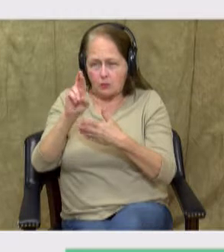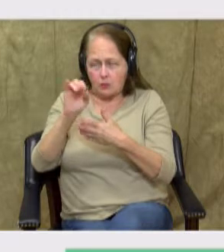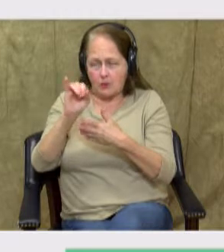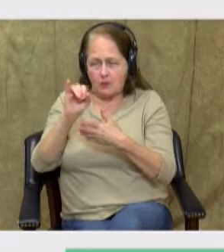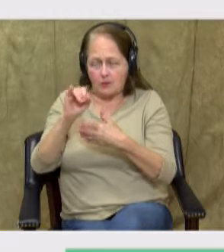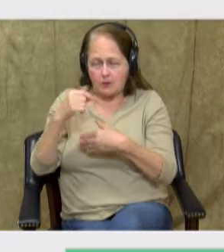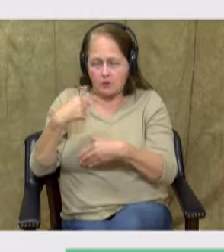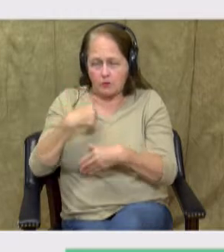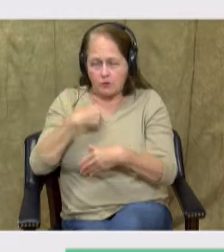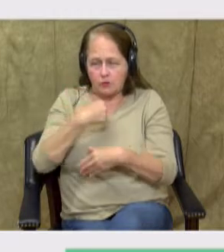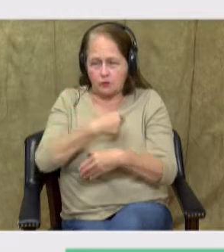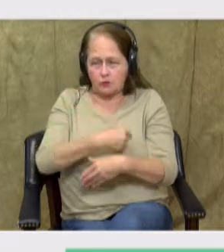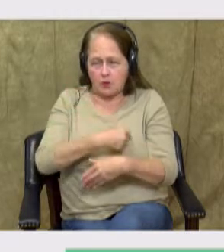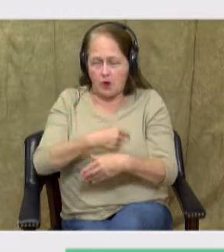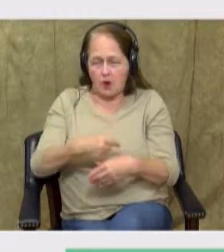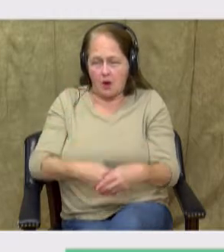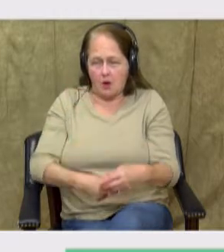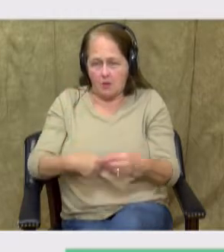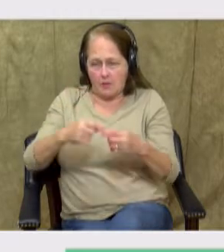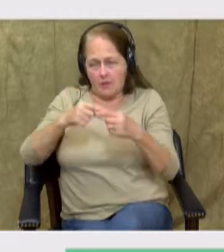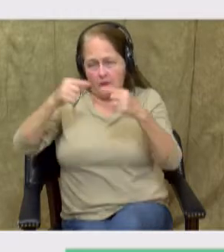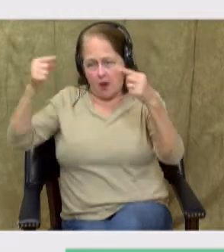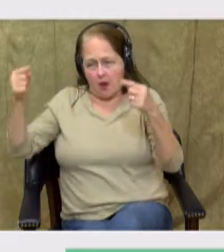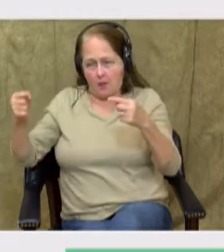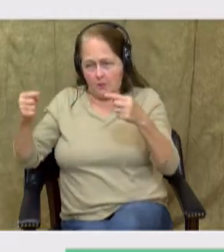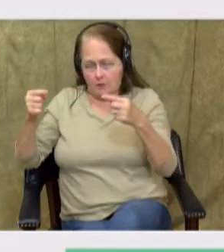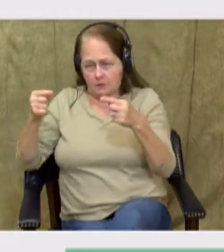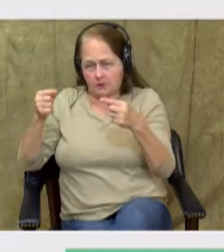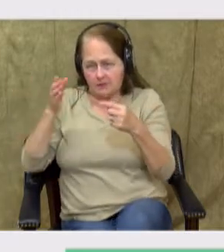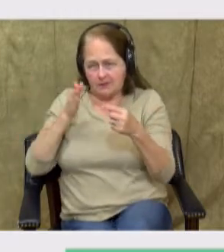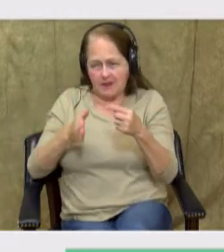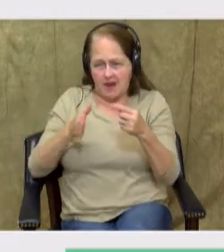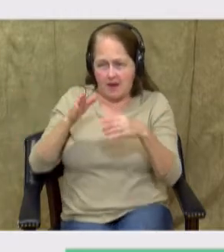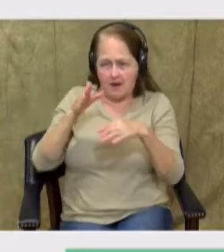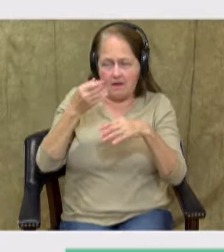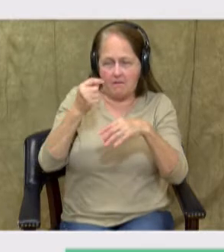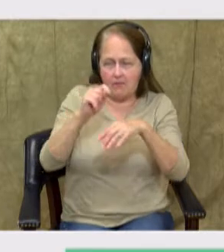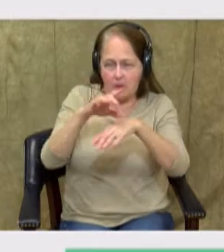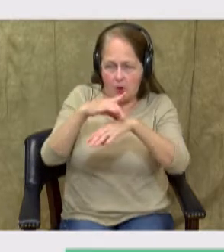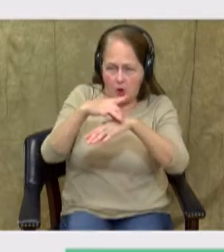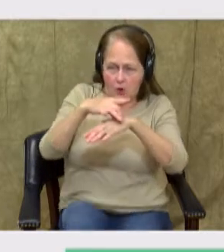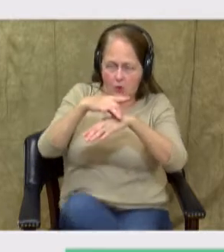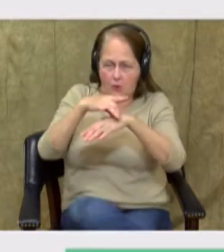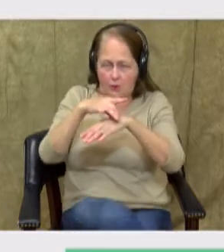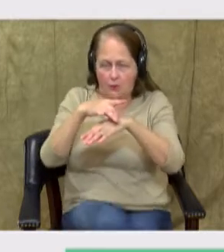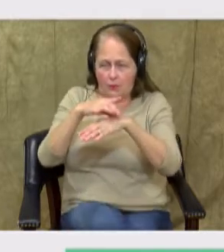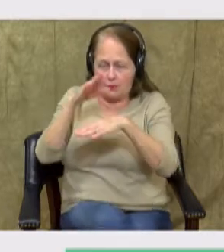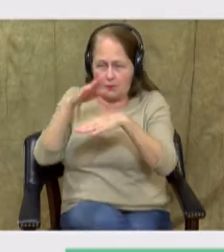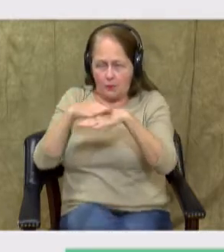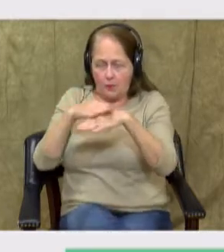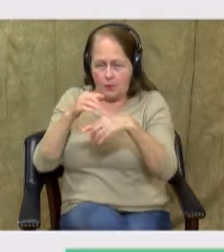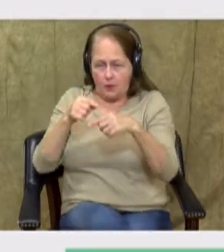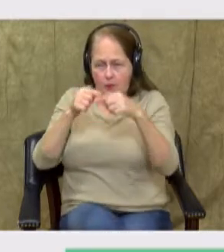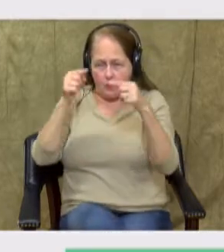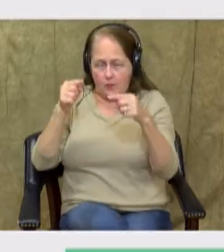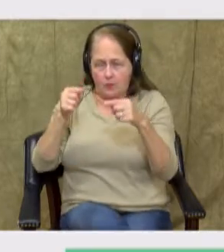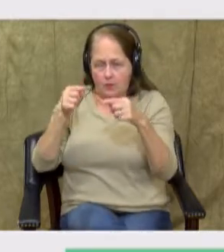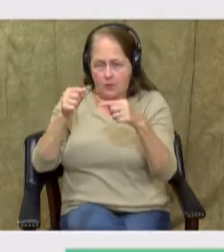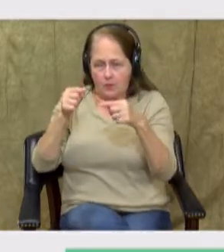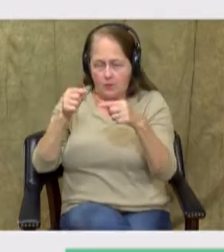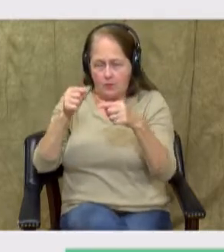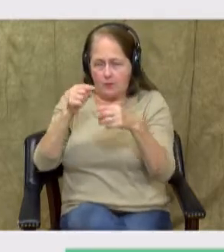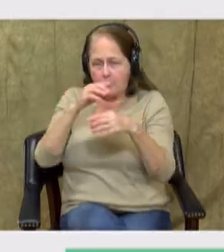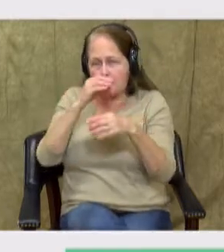that China is on the opposite side of the Earth. So these two kids are on opposite sides of the